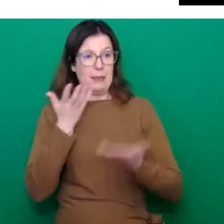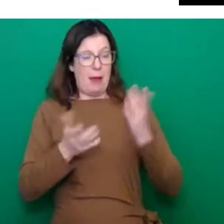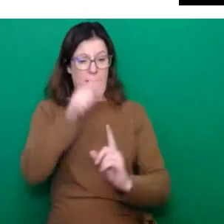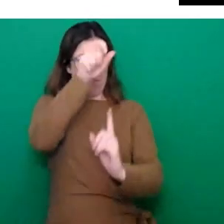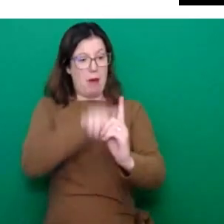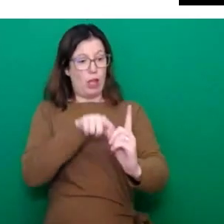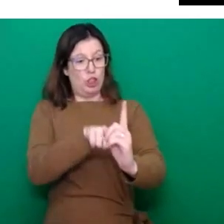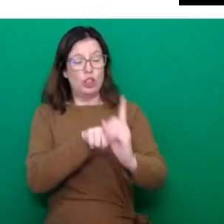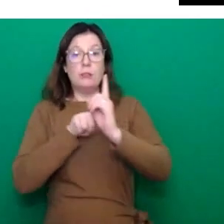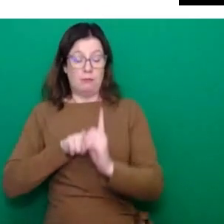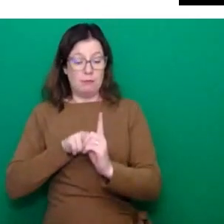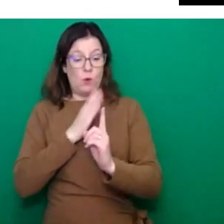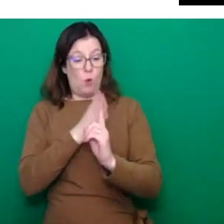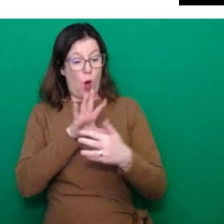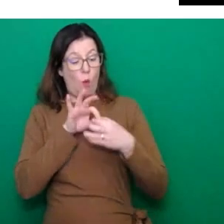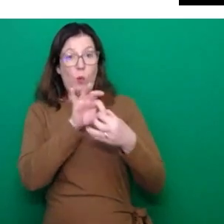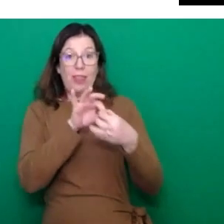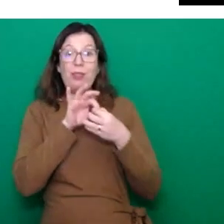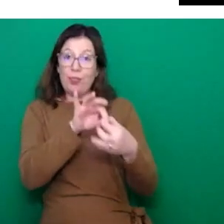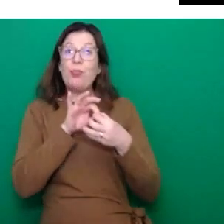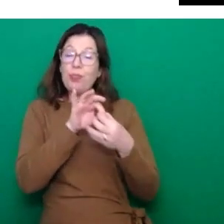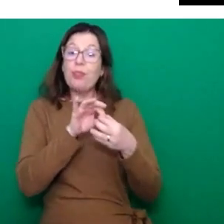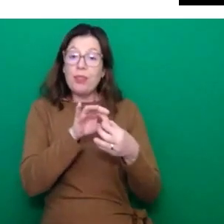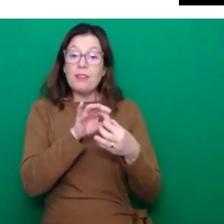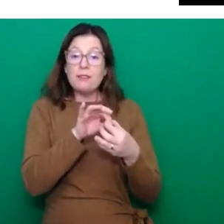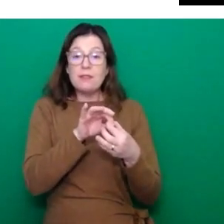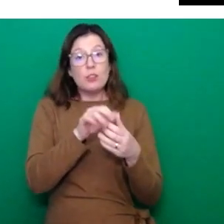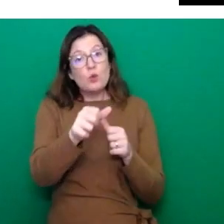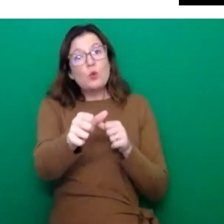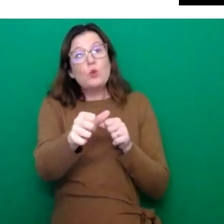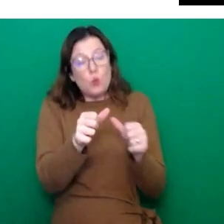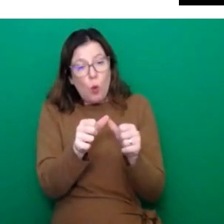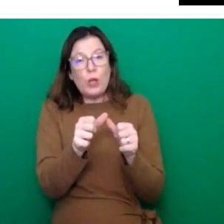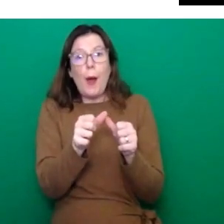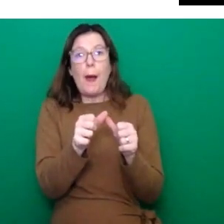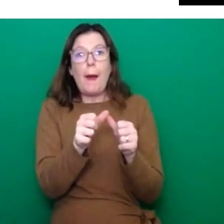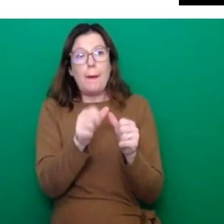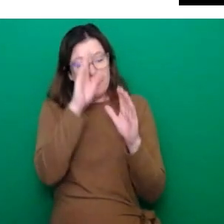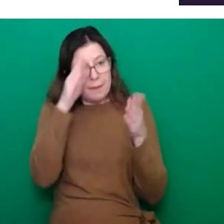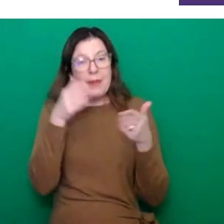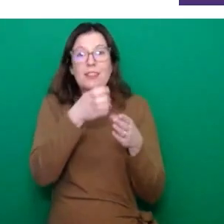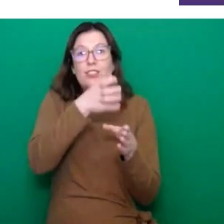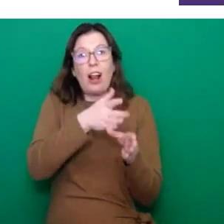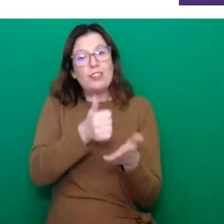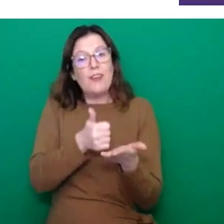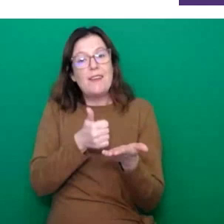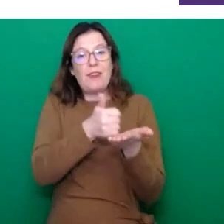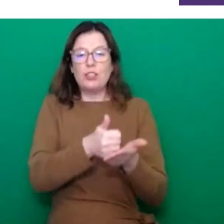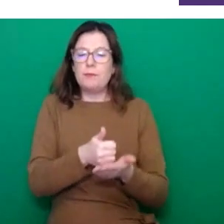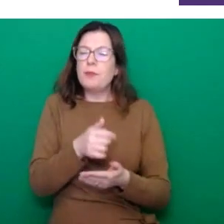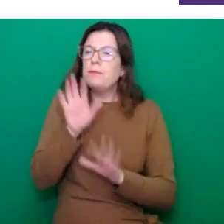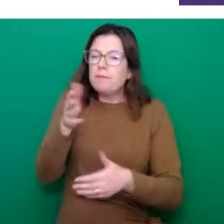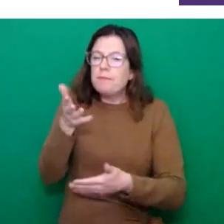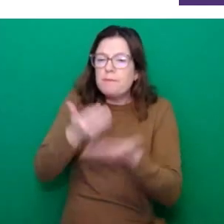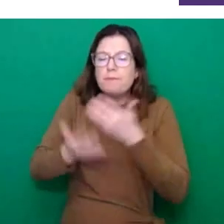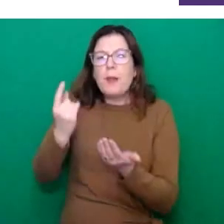will work with them within that short-term psychological intervention. I wonder if you can say a